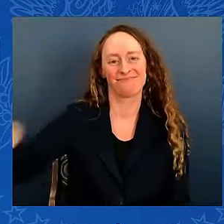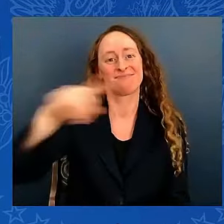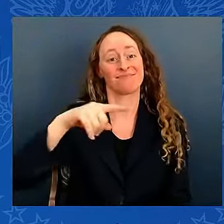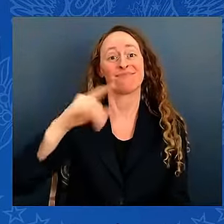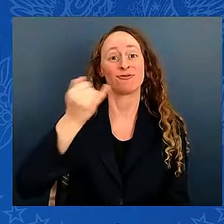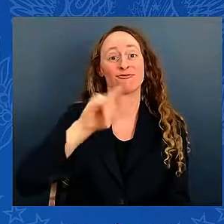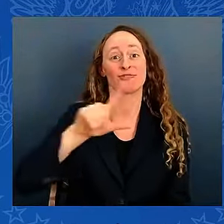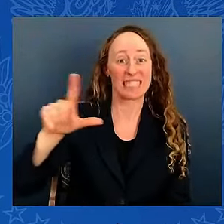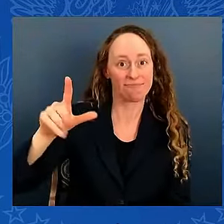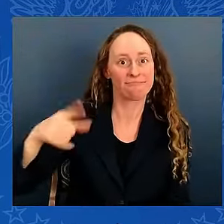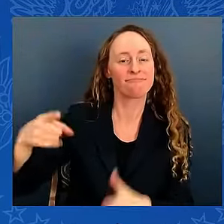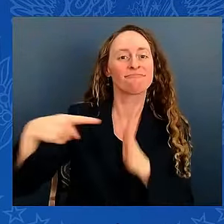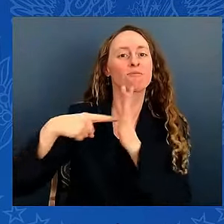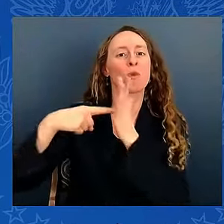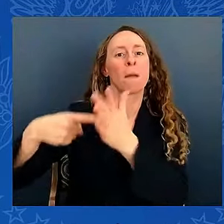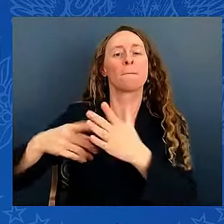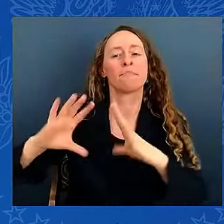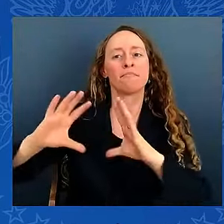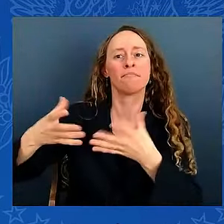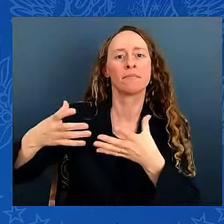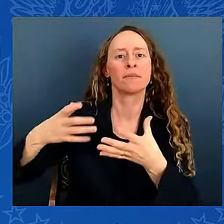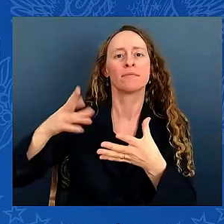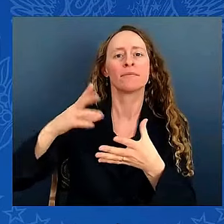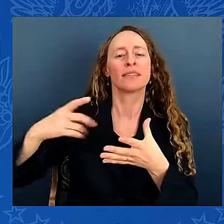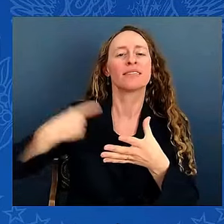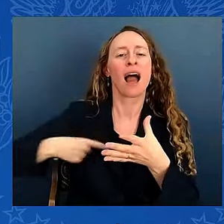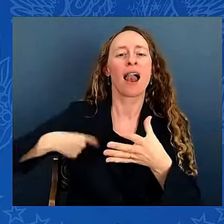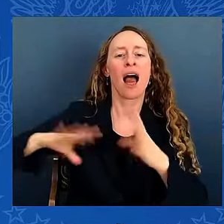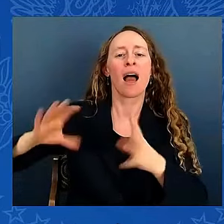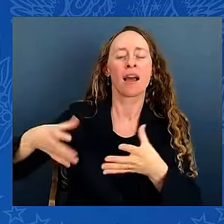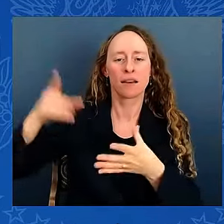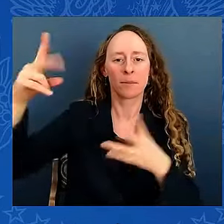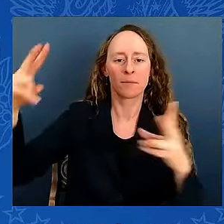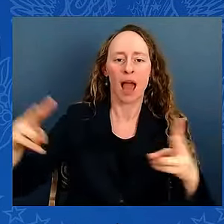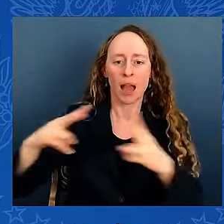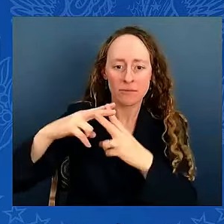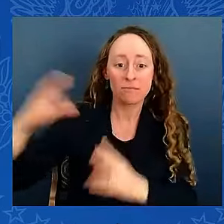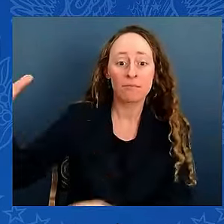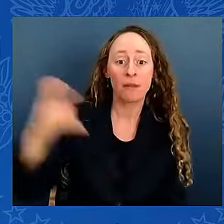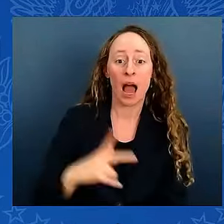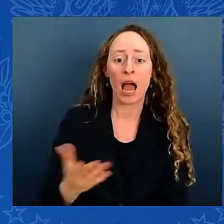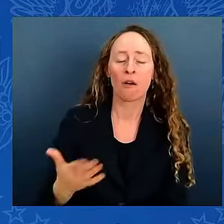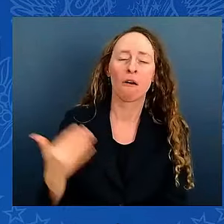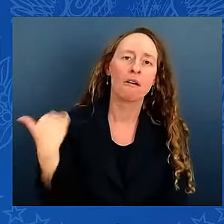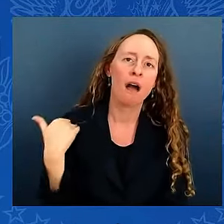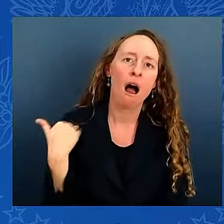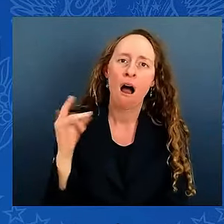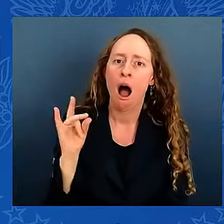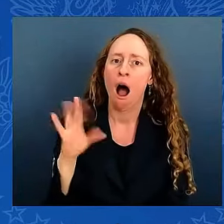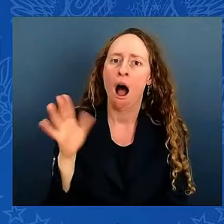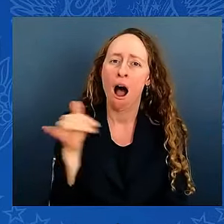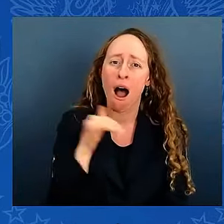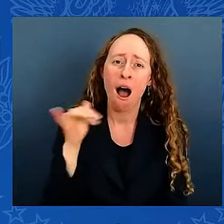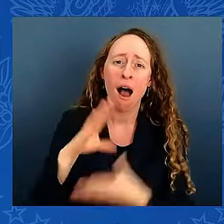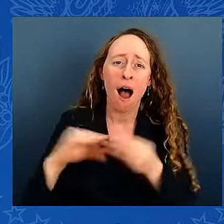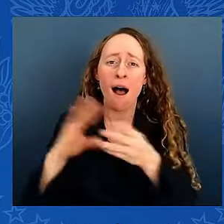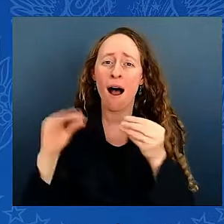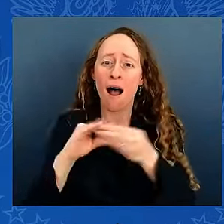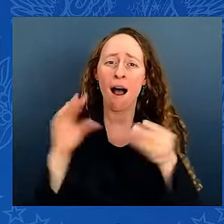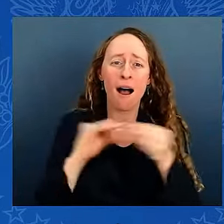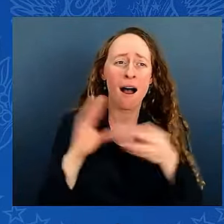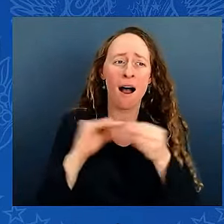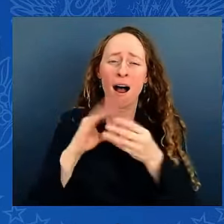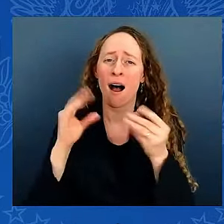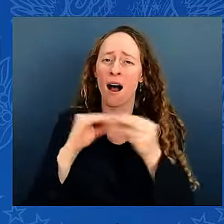mean this from the bottom of my heart, was talk about how amazing you all are. Talk about the amazing resilience, the courage,